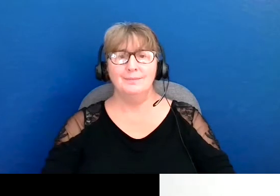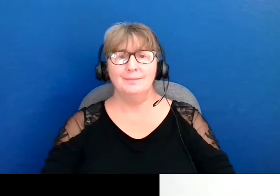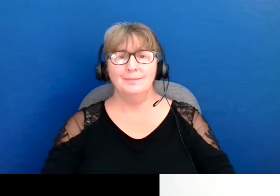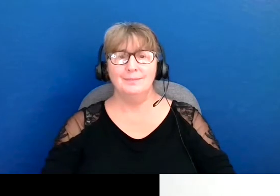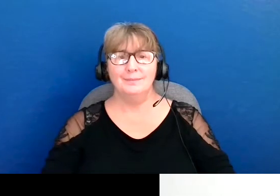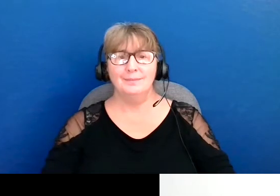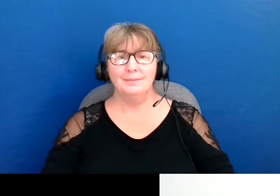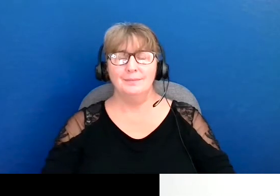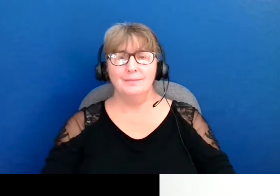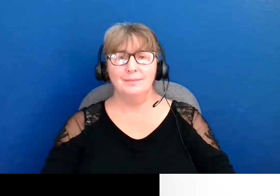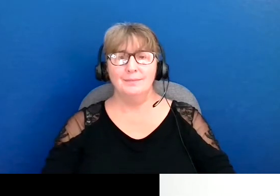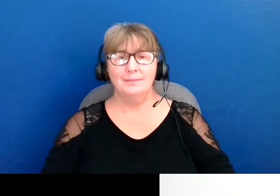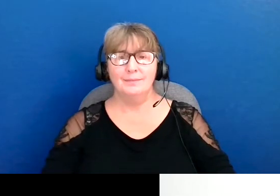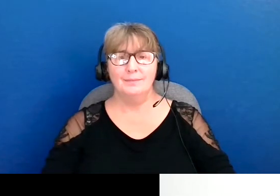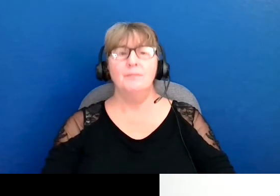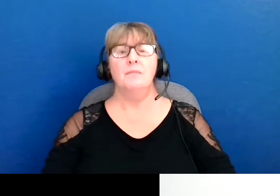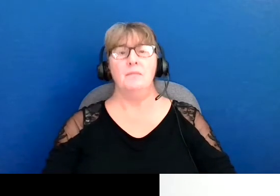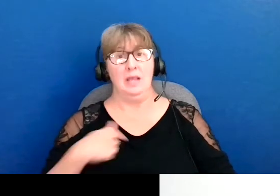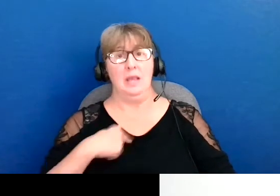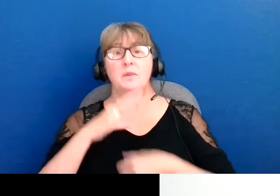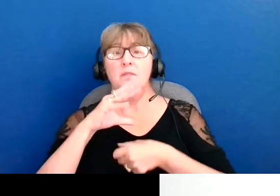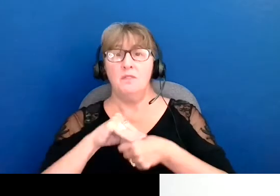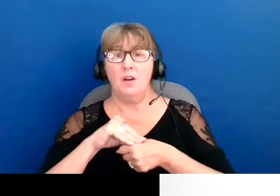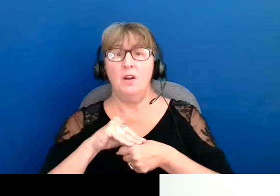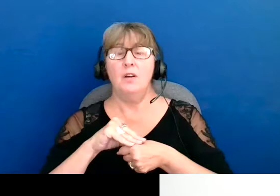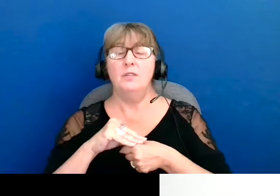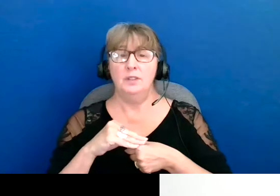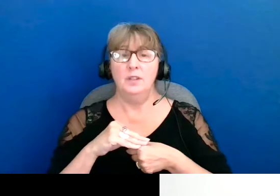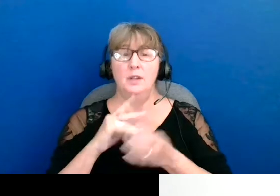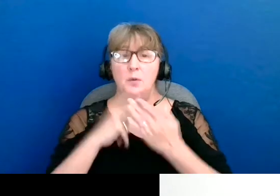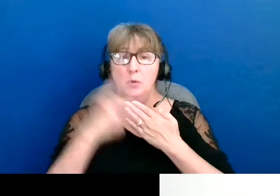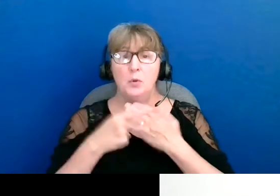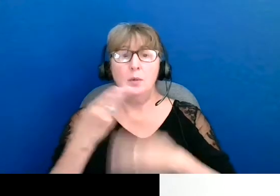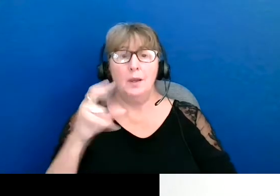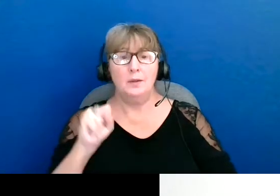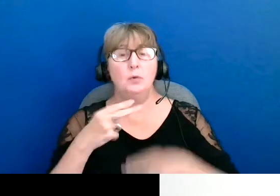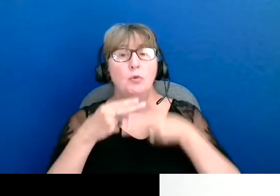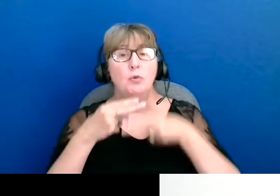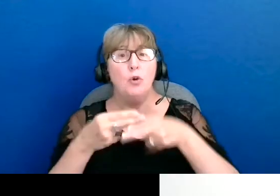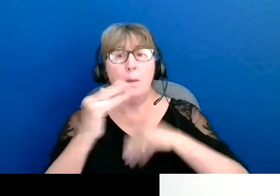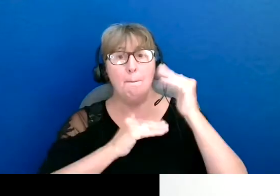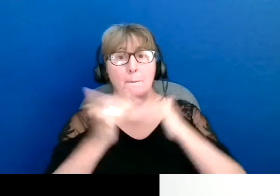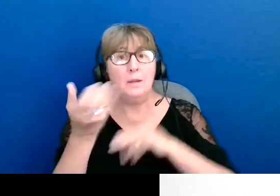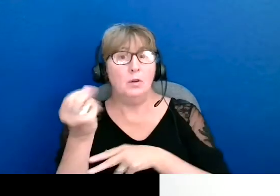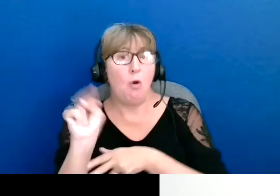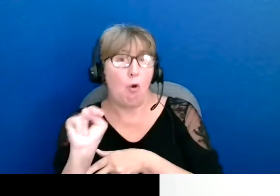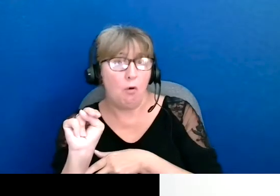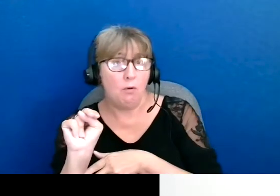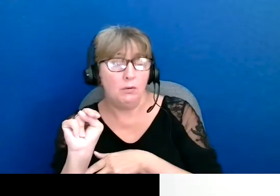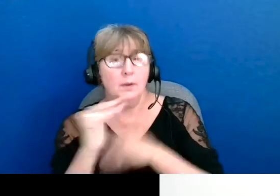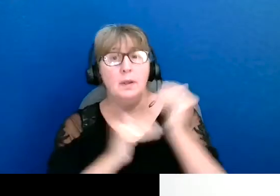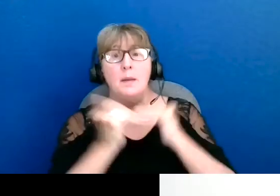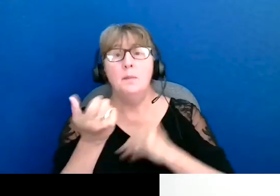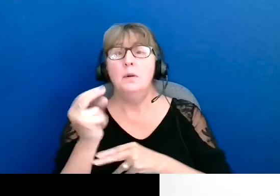I was part of a high school program called Build On. Build On takes high